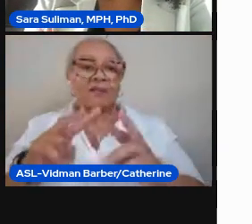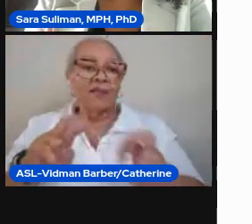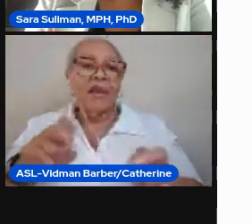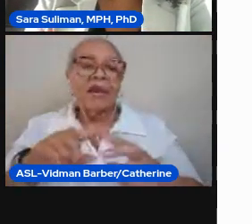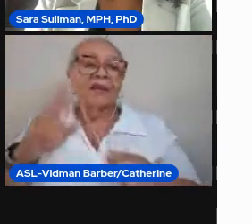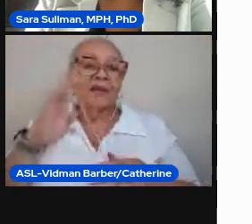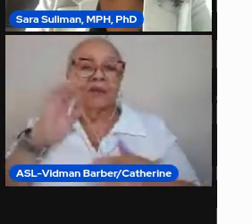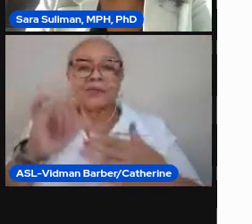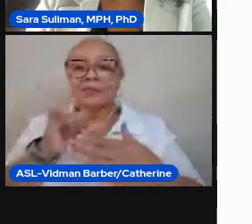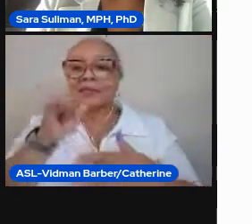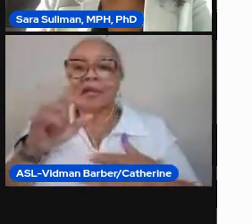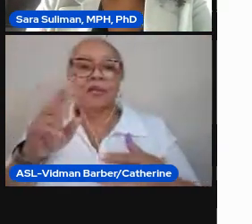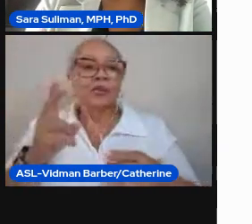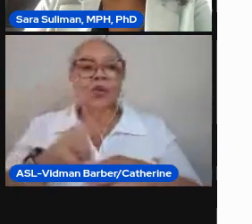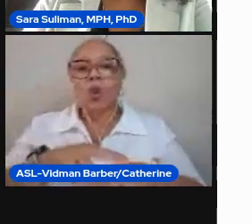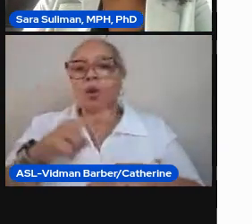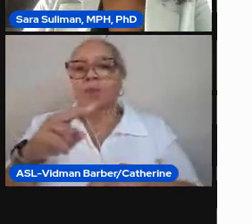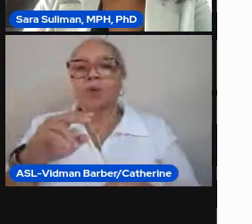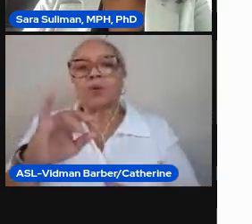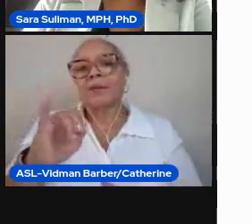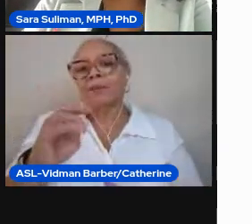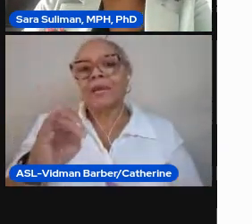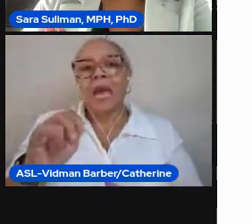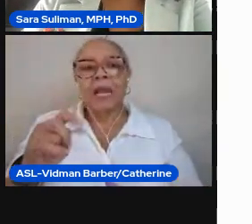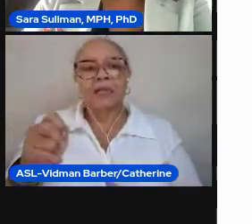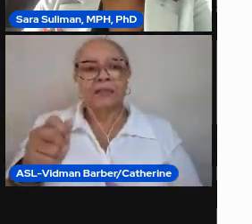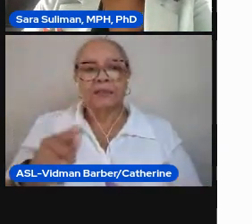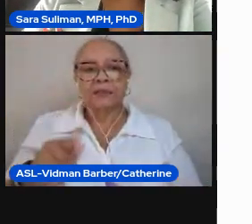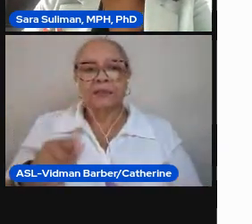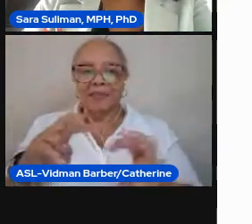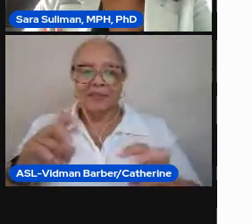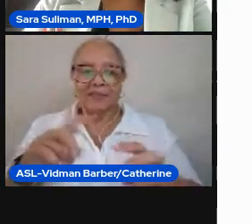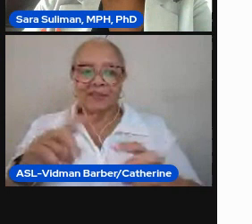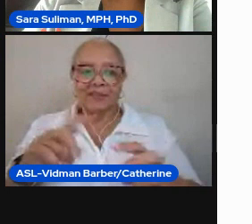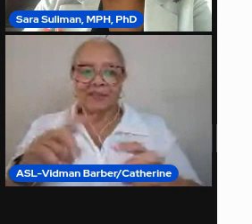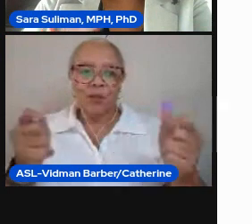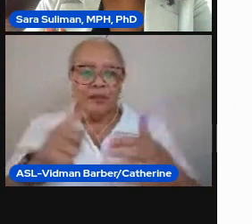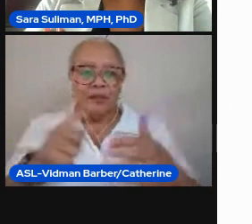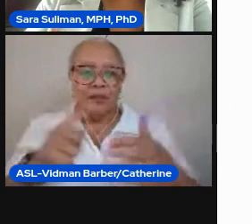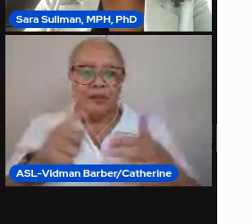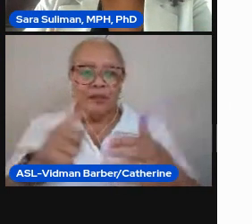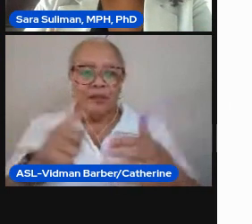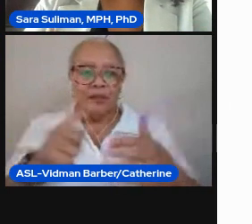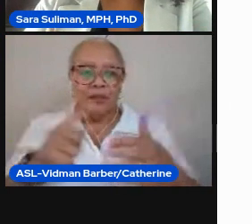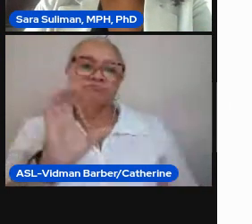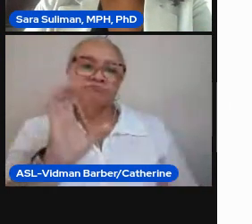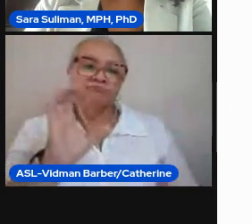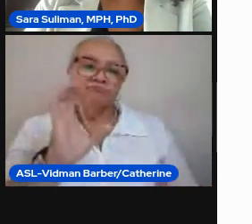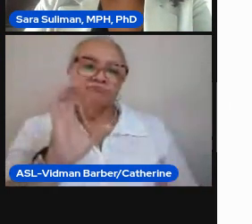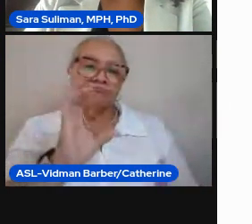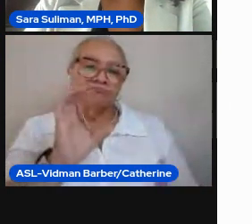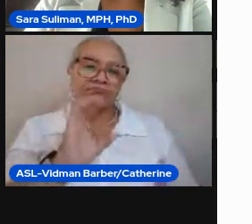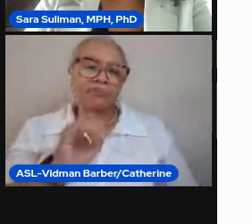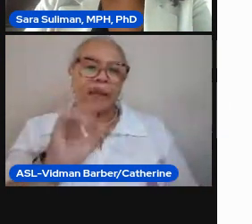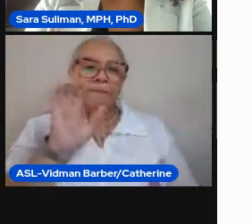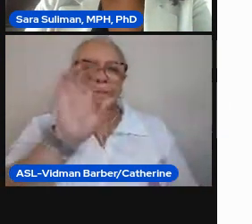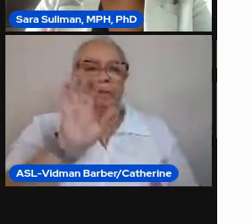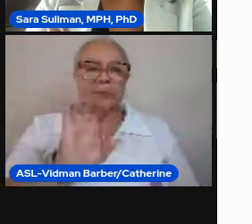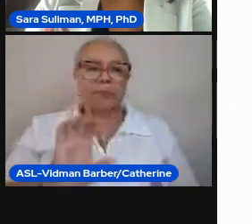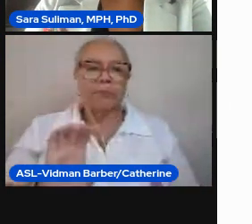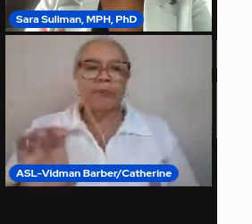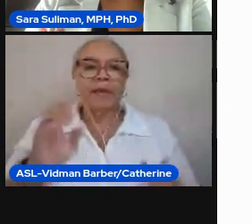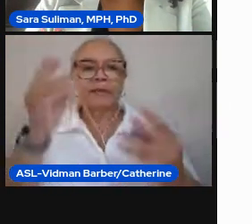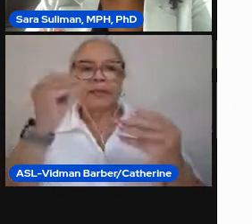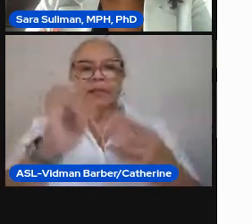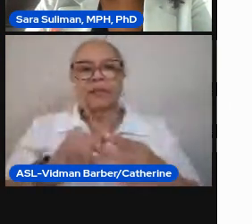usual immunology analysis. So just very quickly, what you do is look for, plot your data in this 2x2 table,